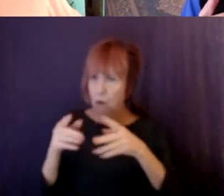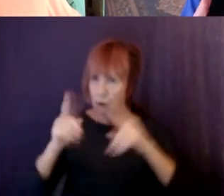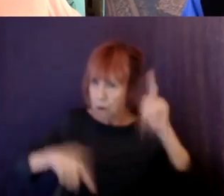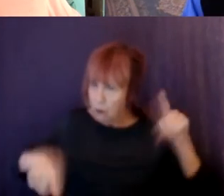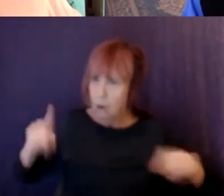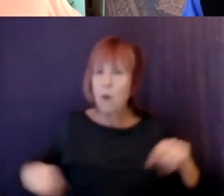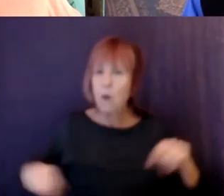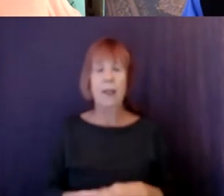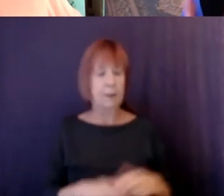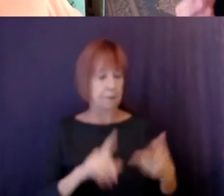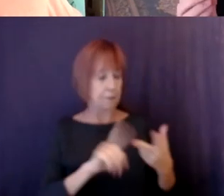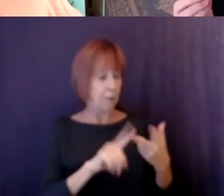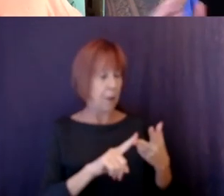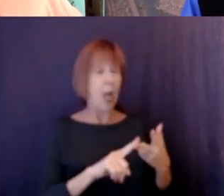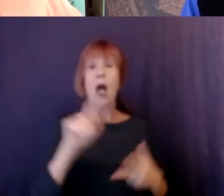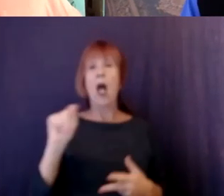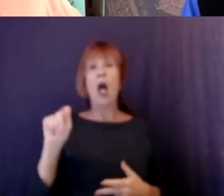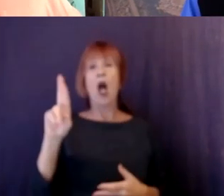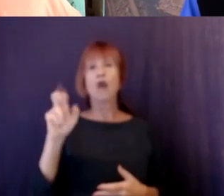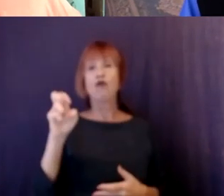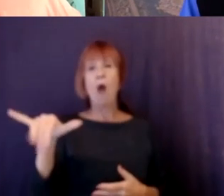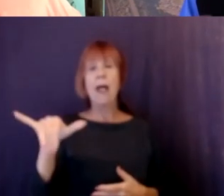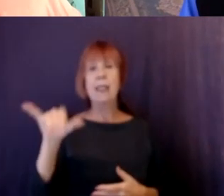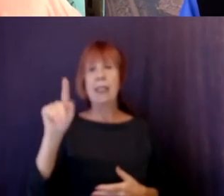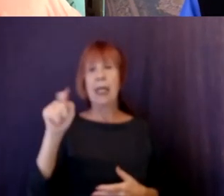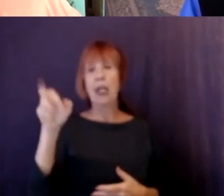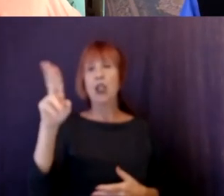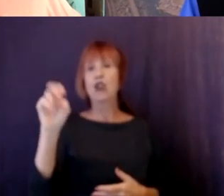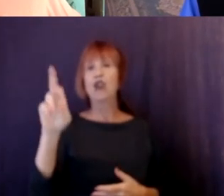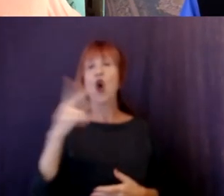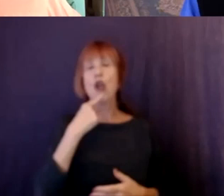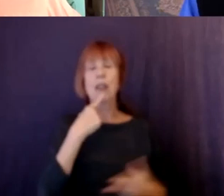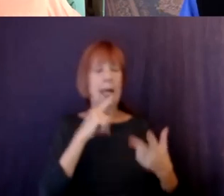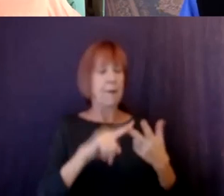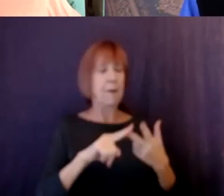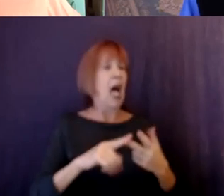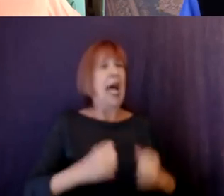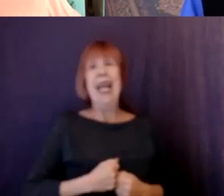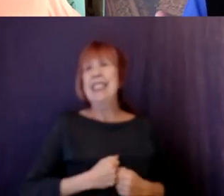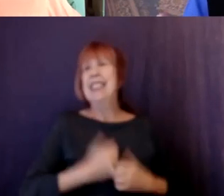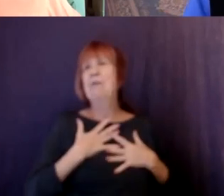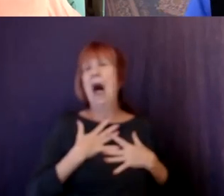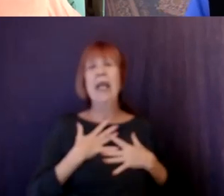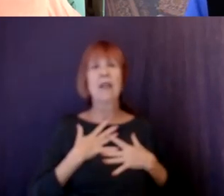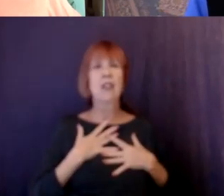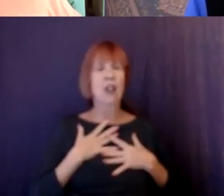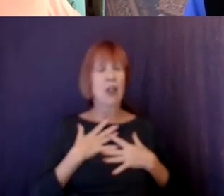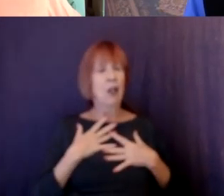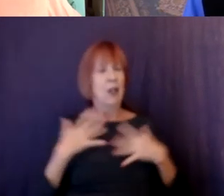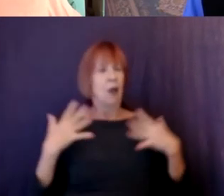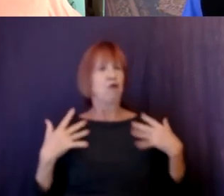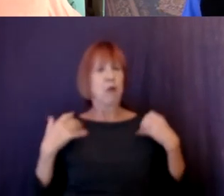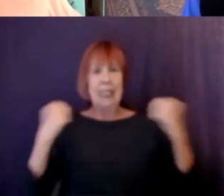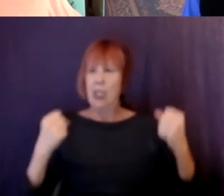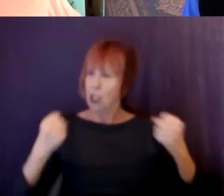Mm-hmm. We also, Tracy Turner said, it's inspiring, resilient and brave warriors. And I love how it showed how